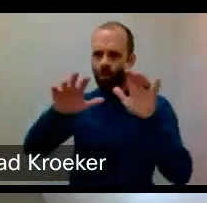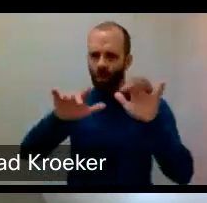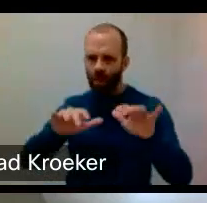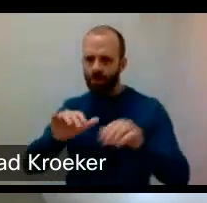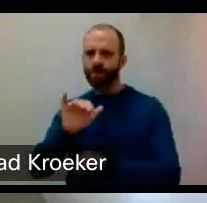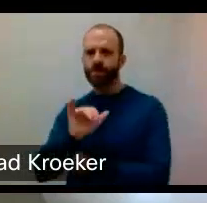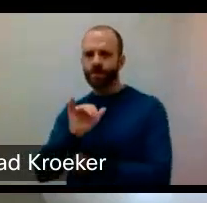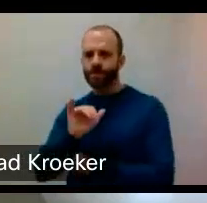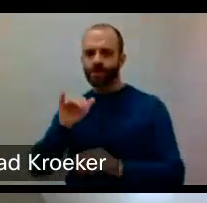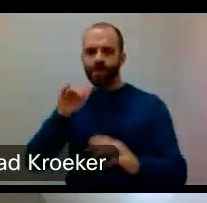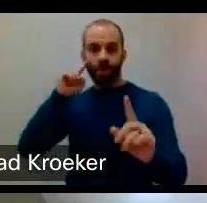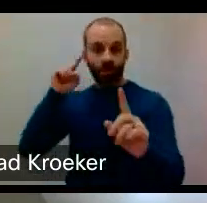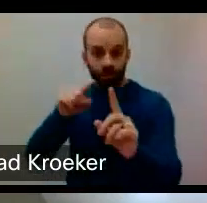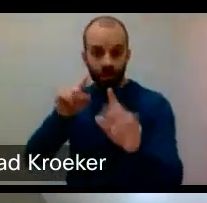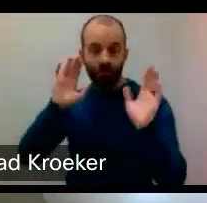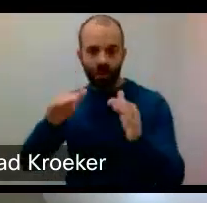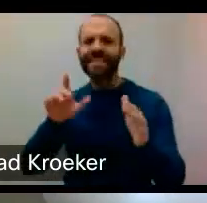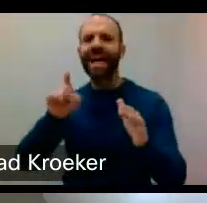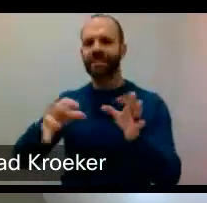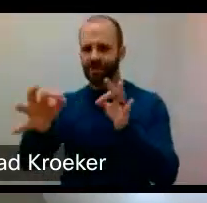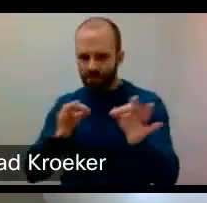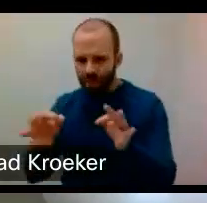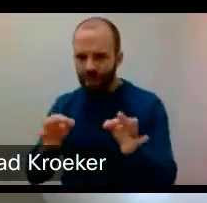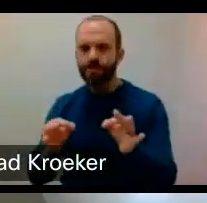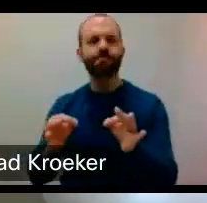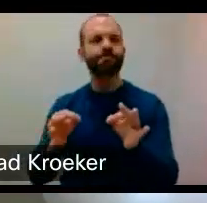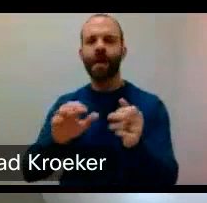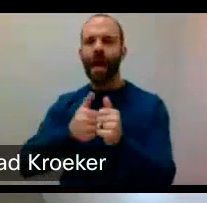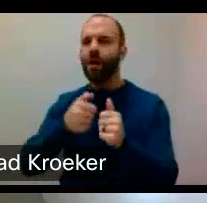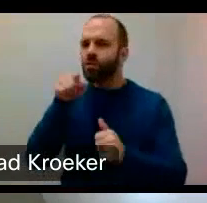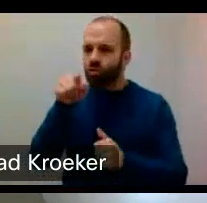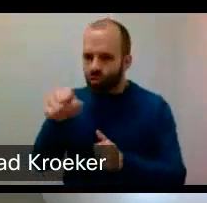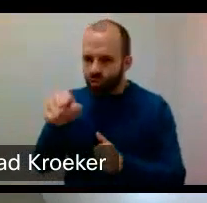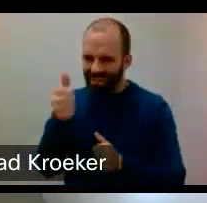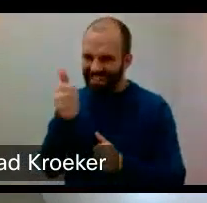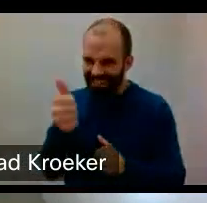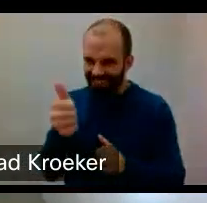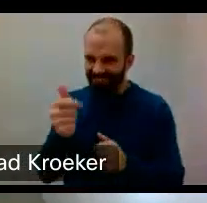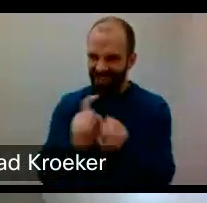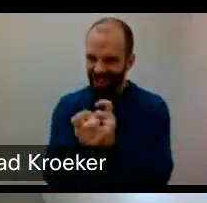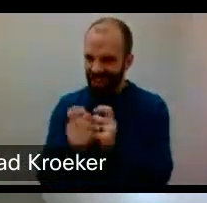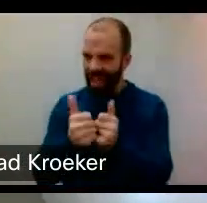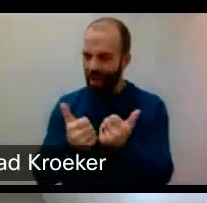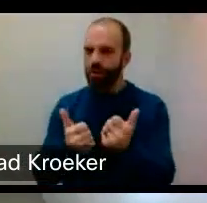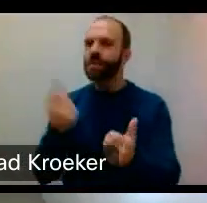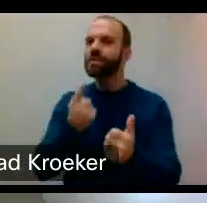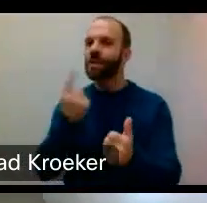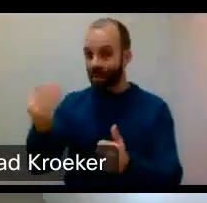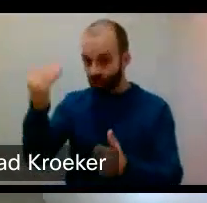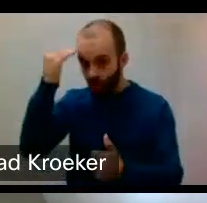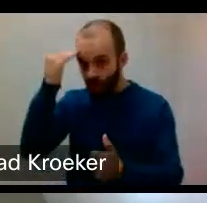you end up in that place where you're explaining how you have changed, how what you know, do, or believe has